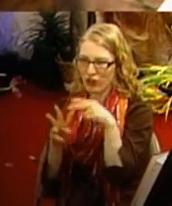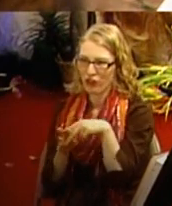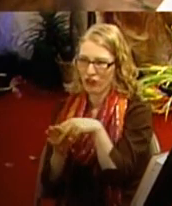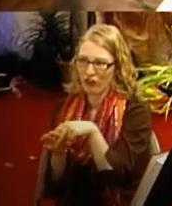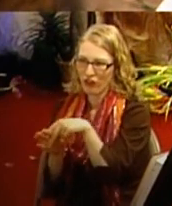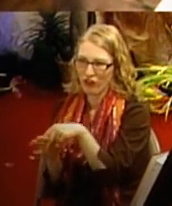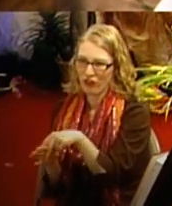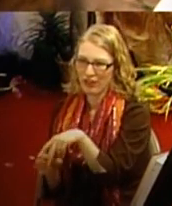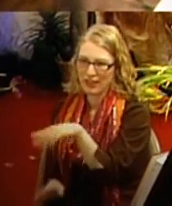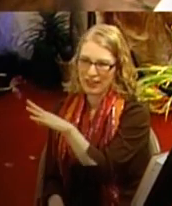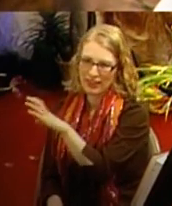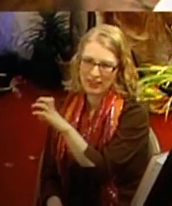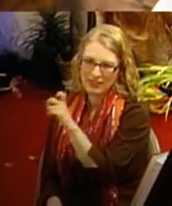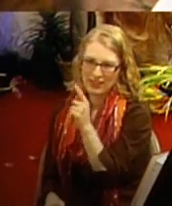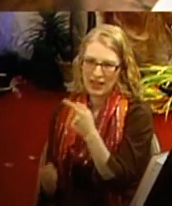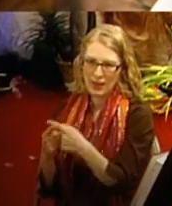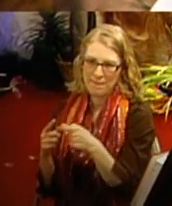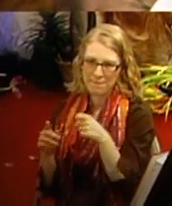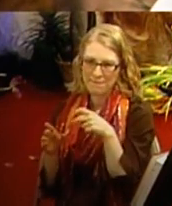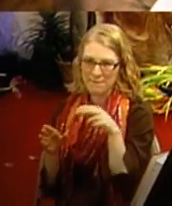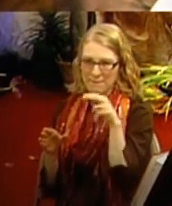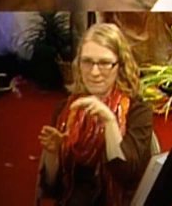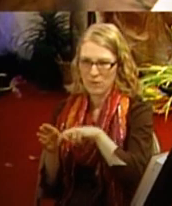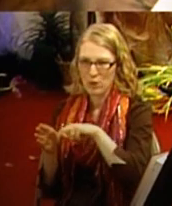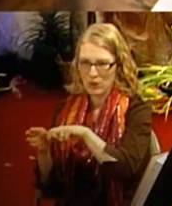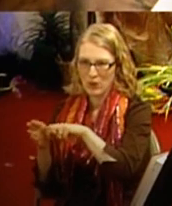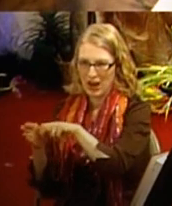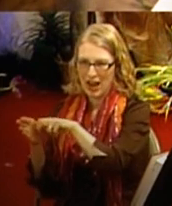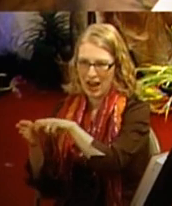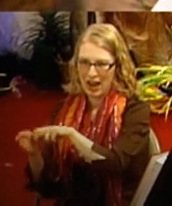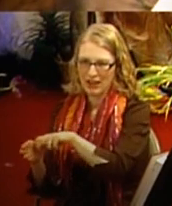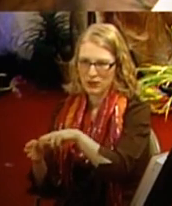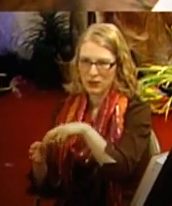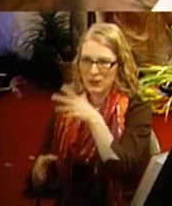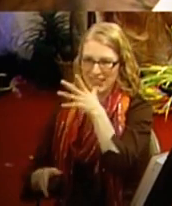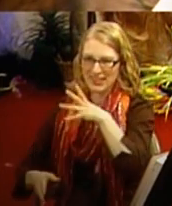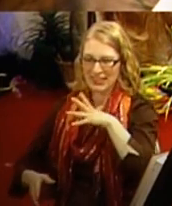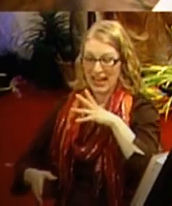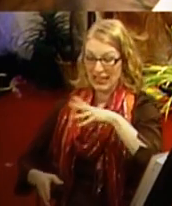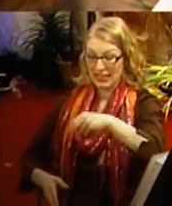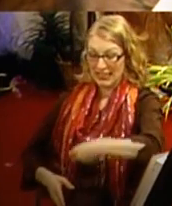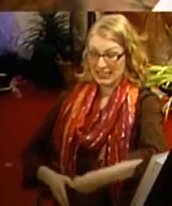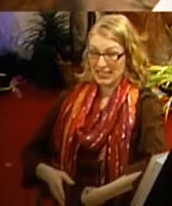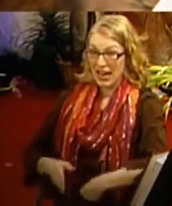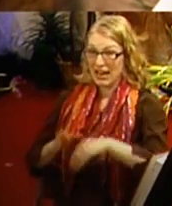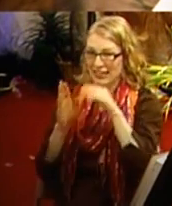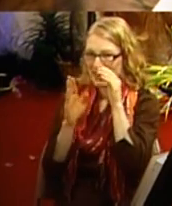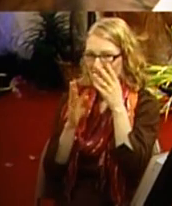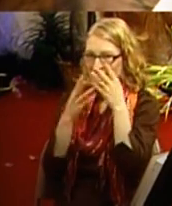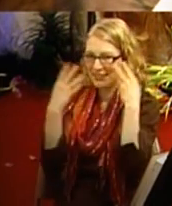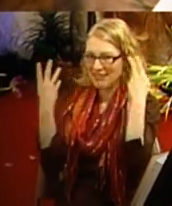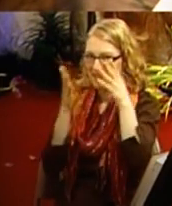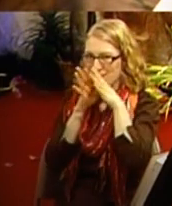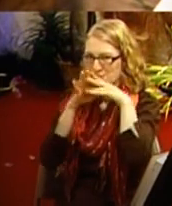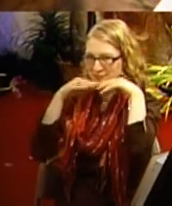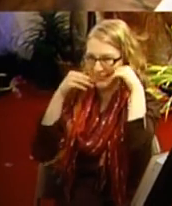They came back from the ride with the lady inside and the smile on the face of the tiger.